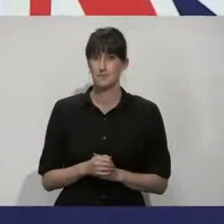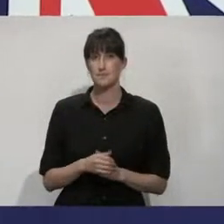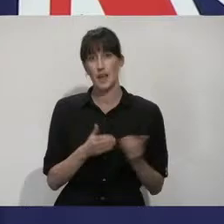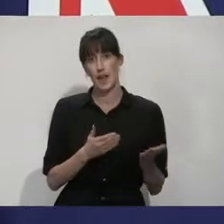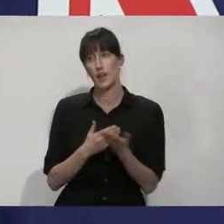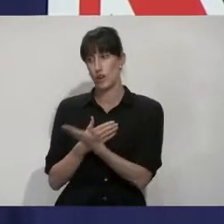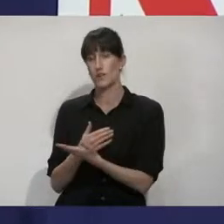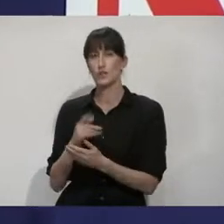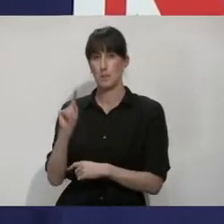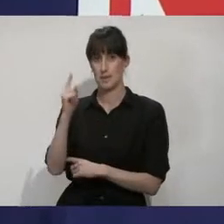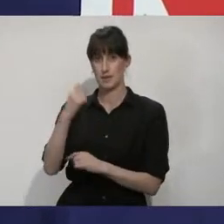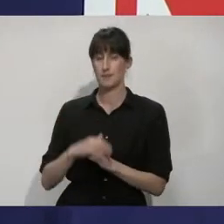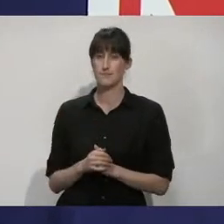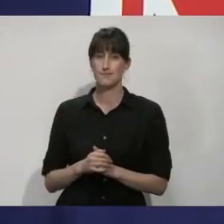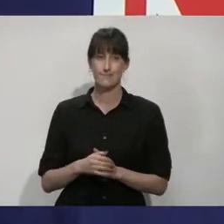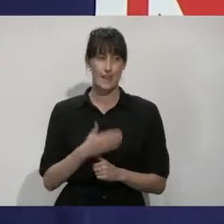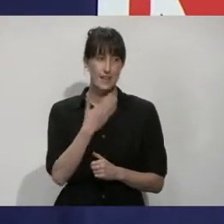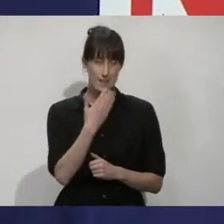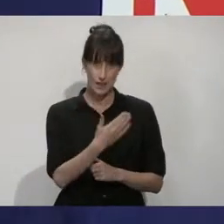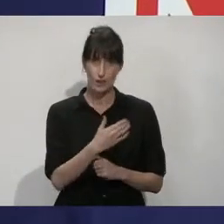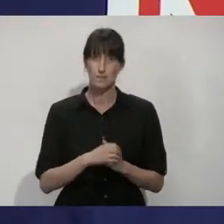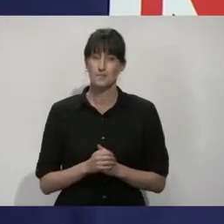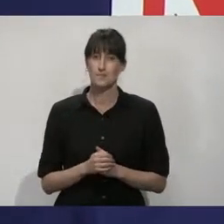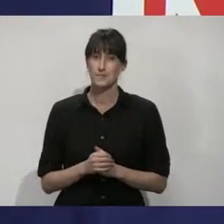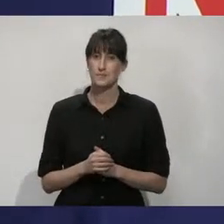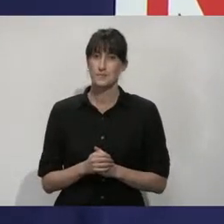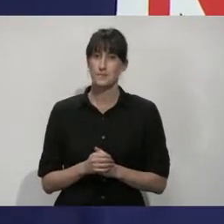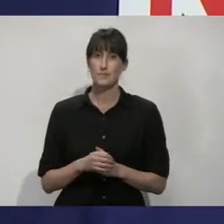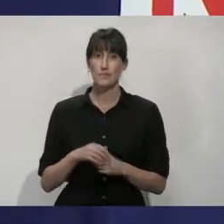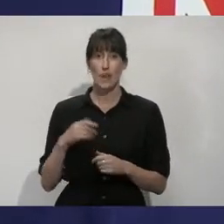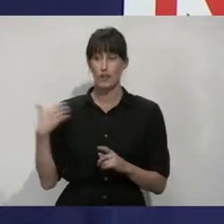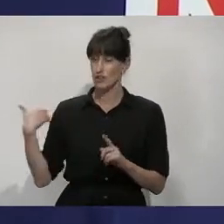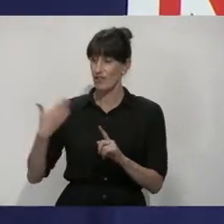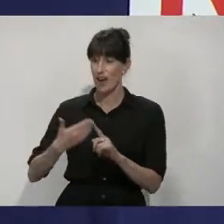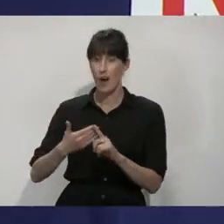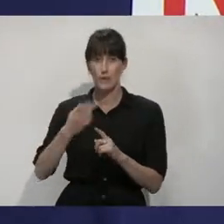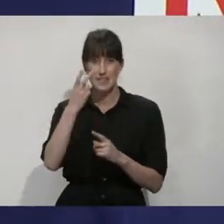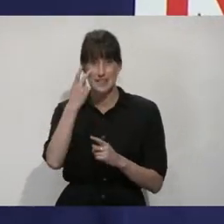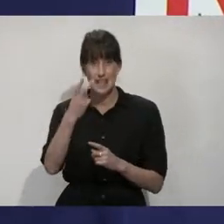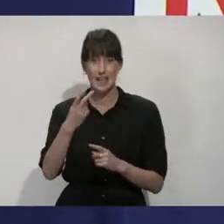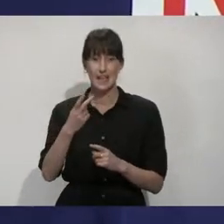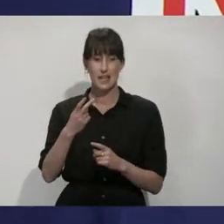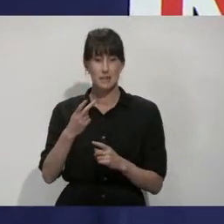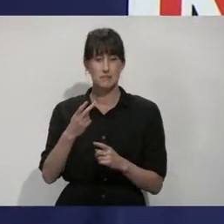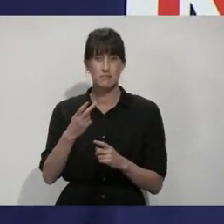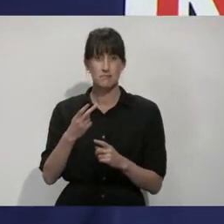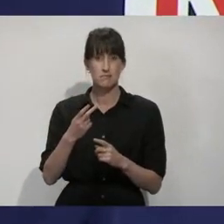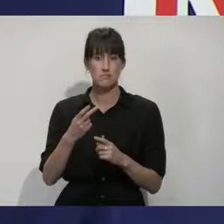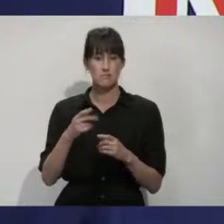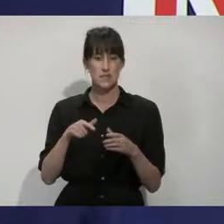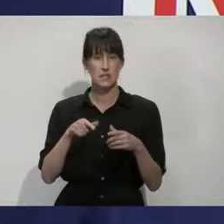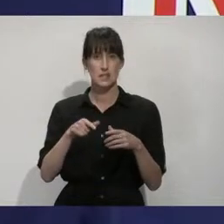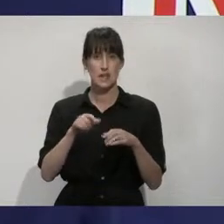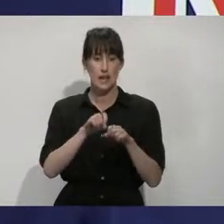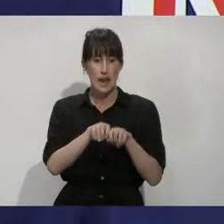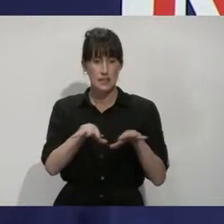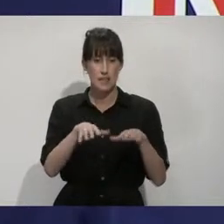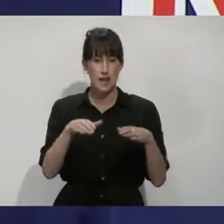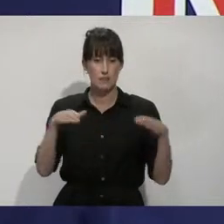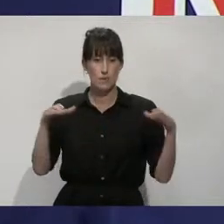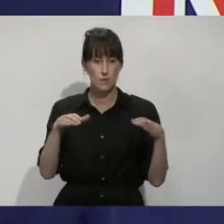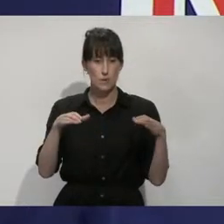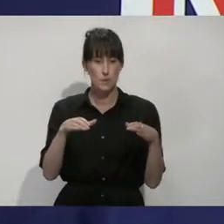by saying that whilst the signs we are seeing are encouraging, and it is good to see a smaller number of cases today and